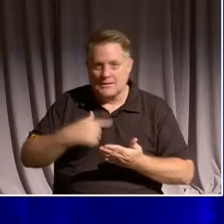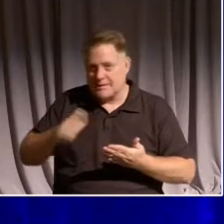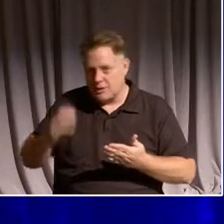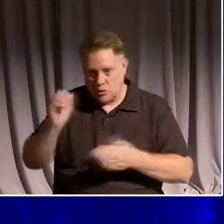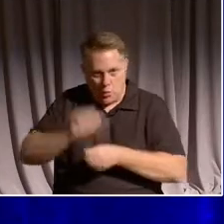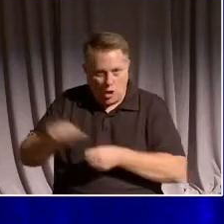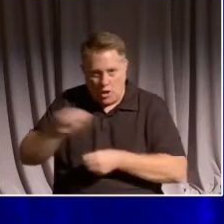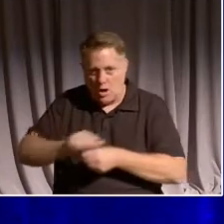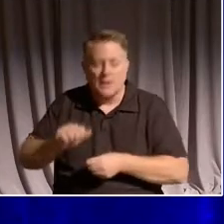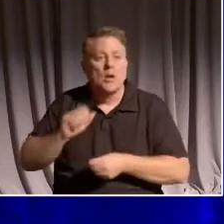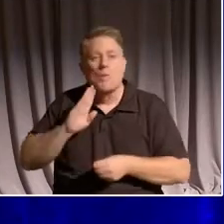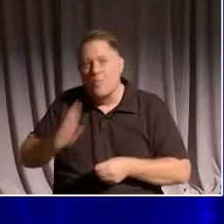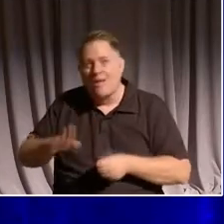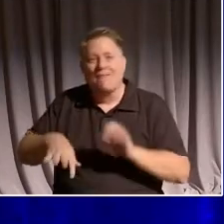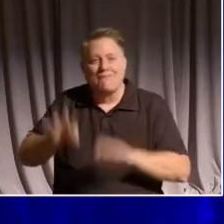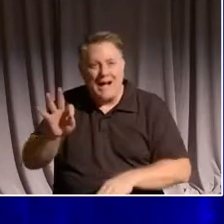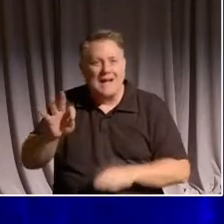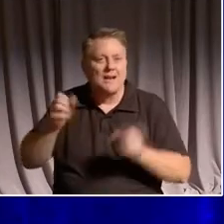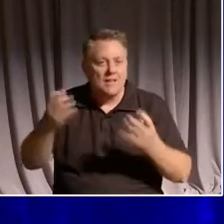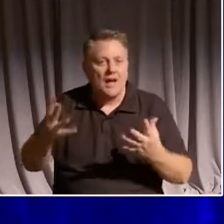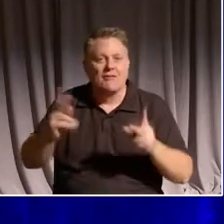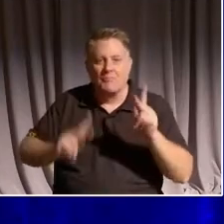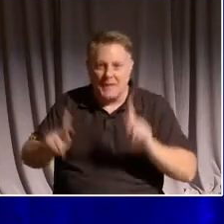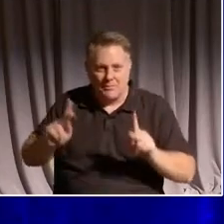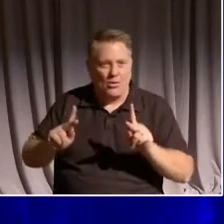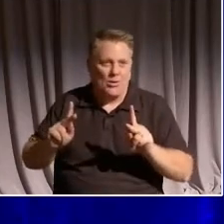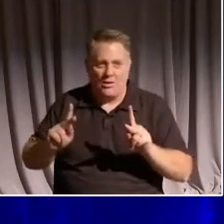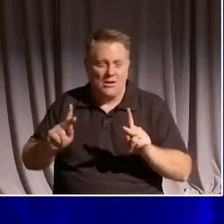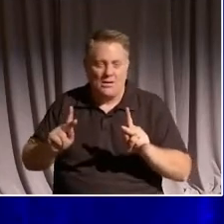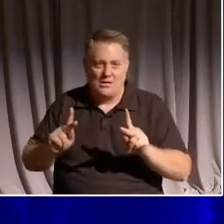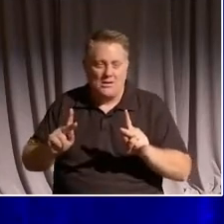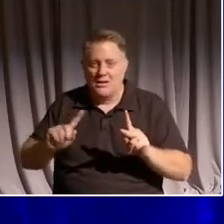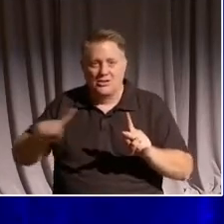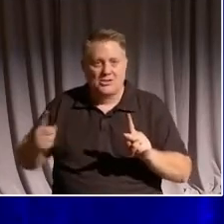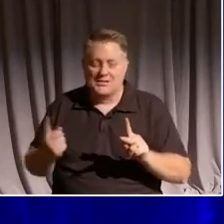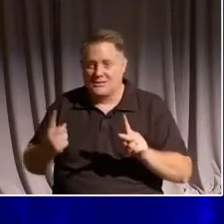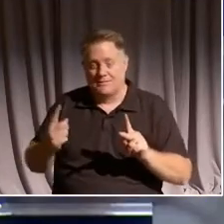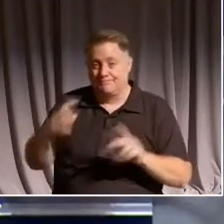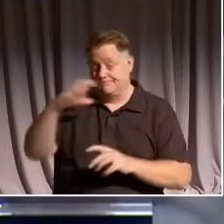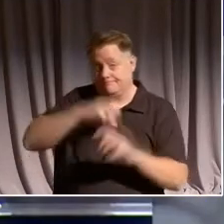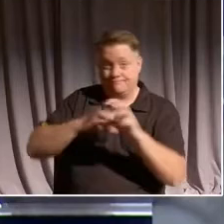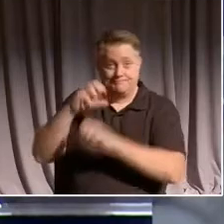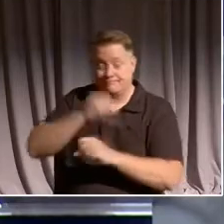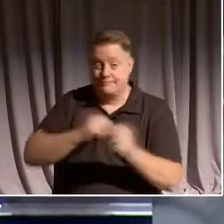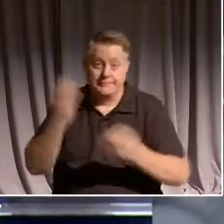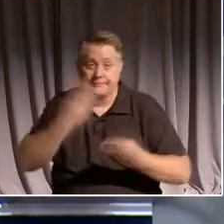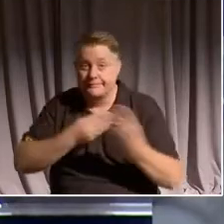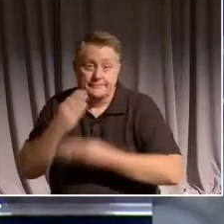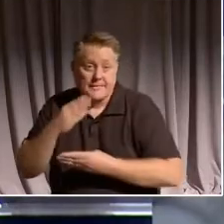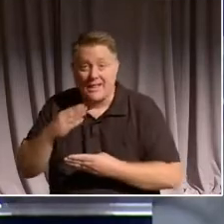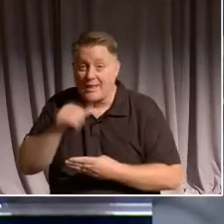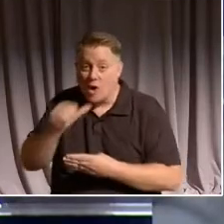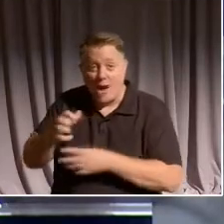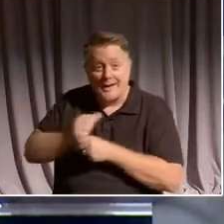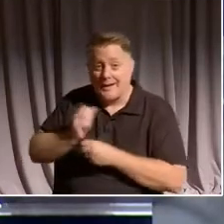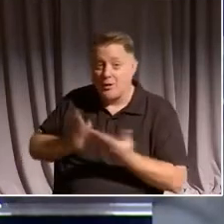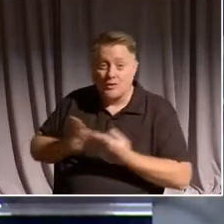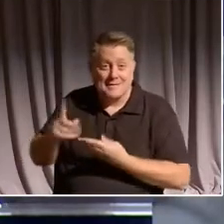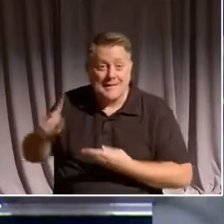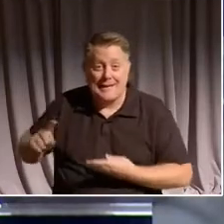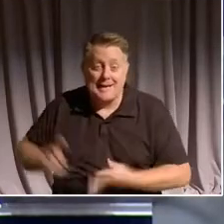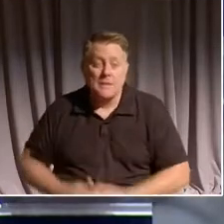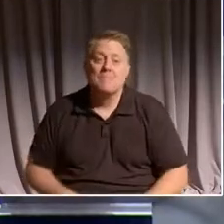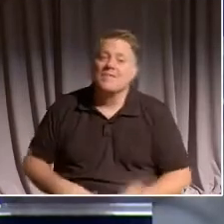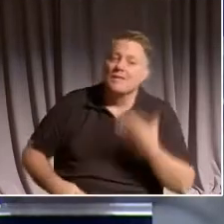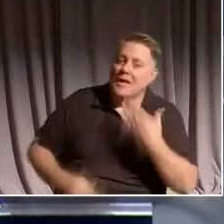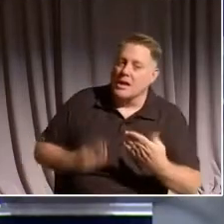work on, or we are going to find a lot of people falling through the cracks, getting services that they desperately need. Thank you so much,